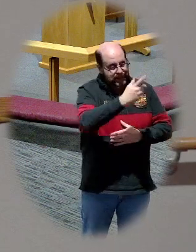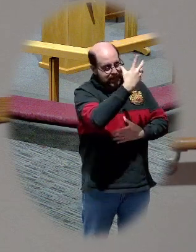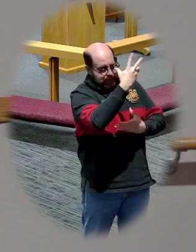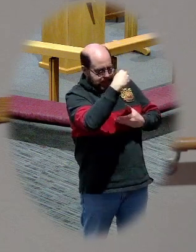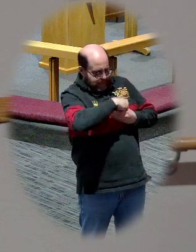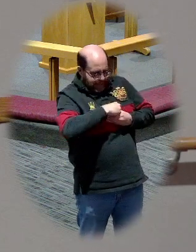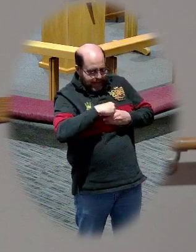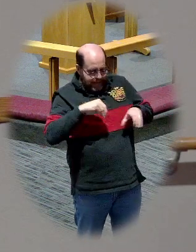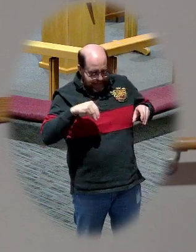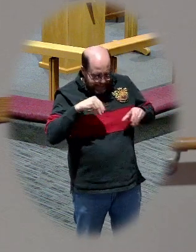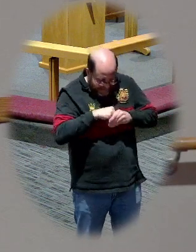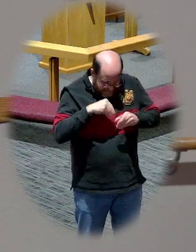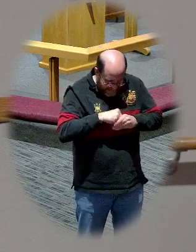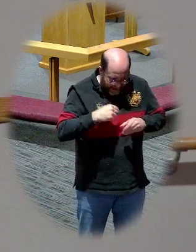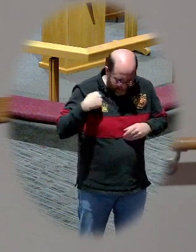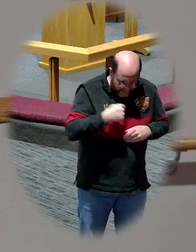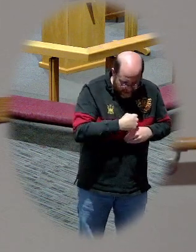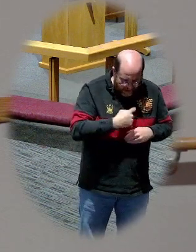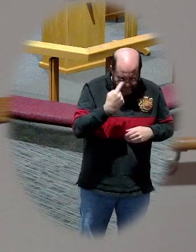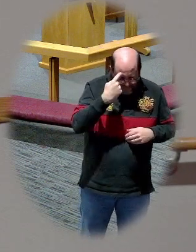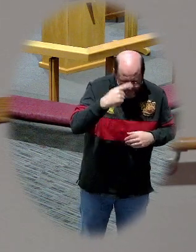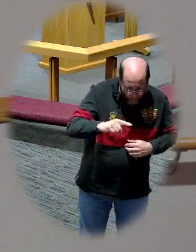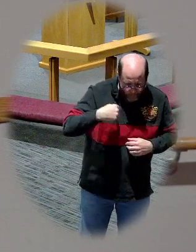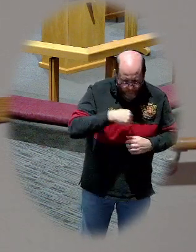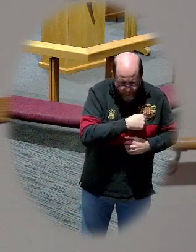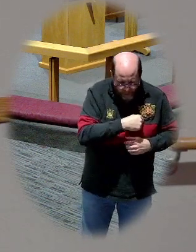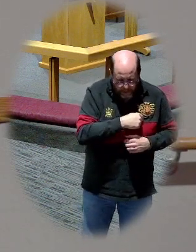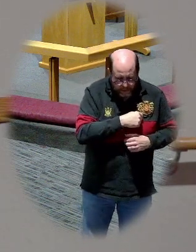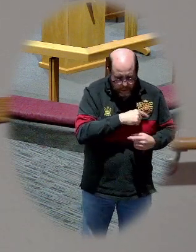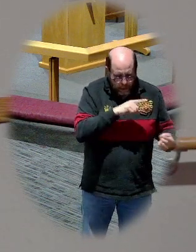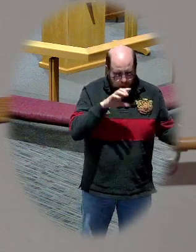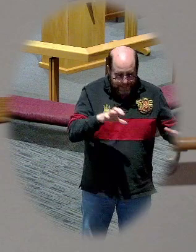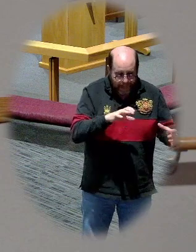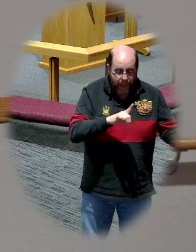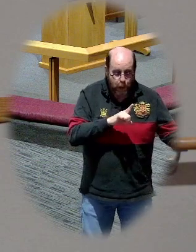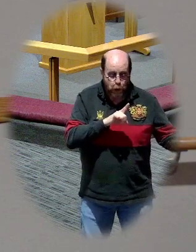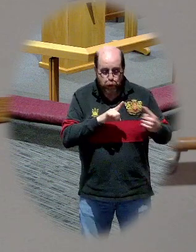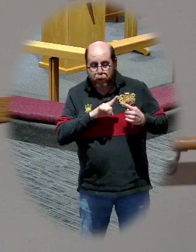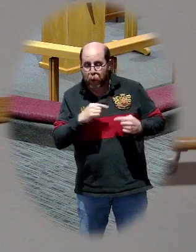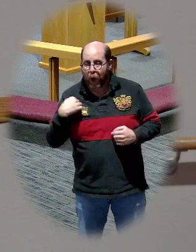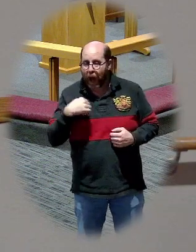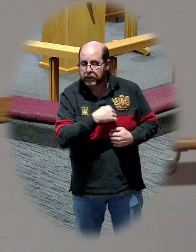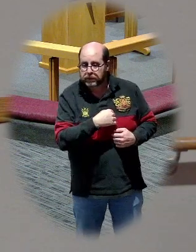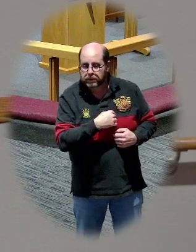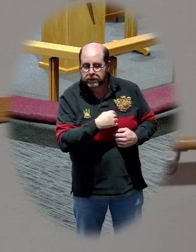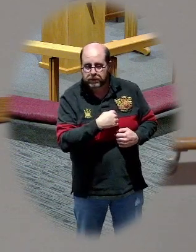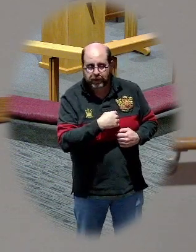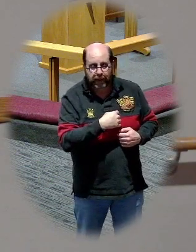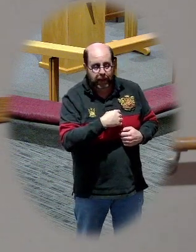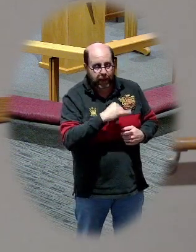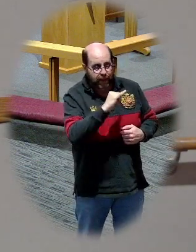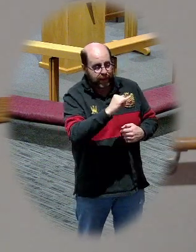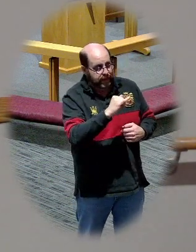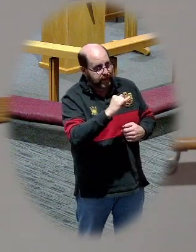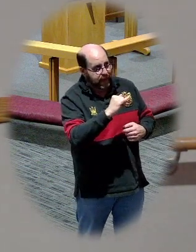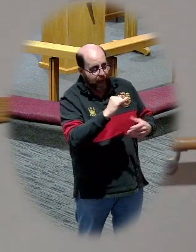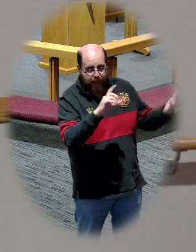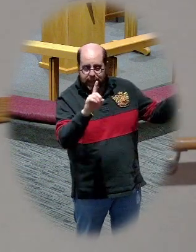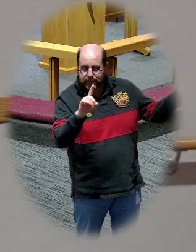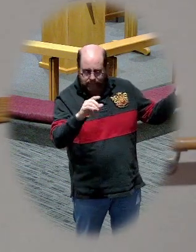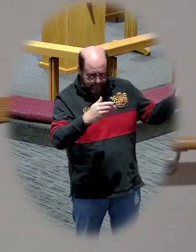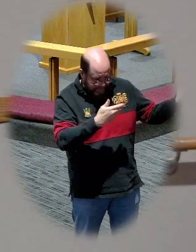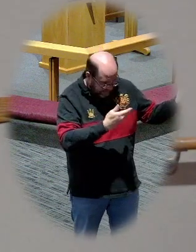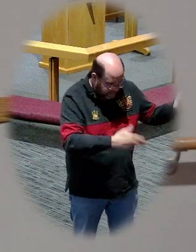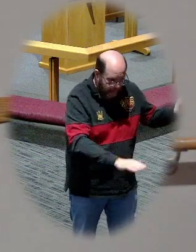Something that's done for us. Something that's done to us. The Christ child, the babe of Bethlehem, comes to you and I